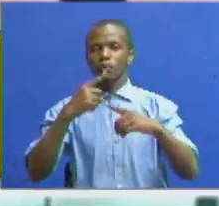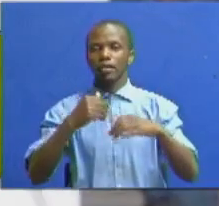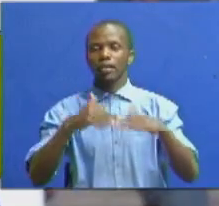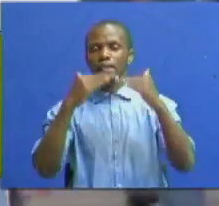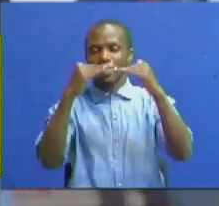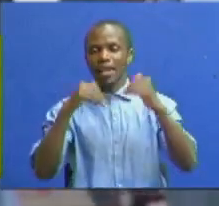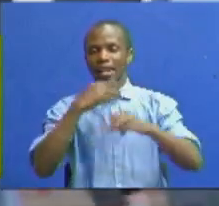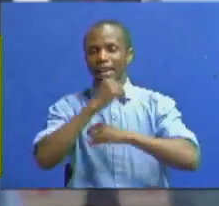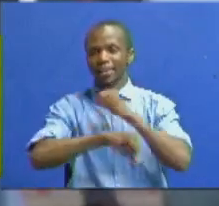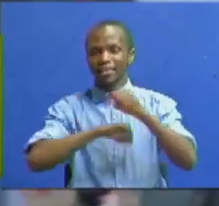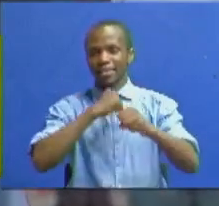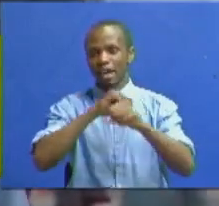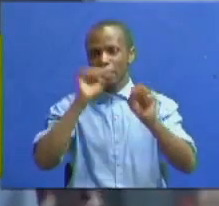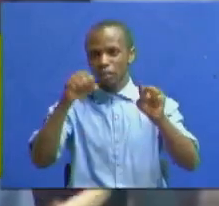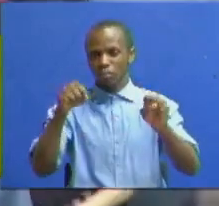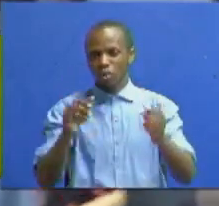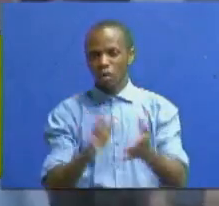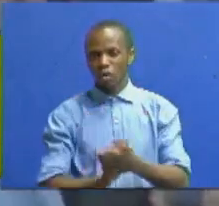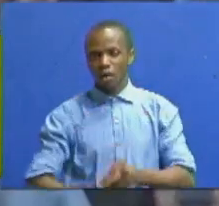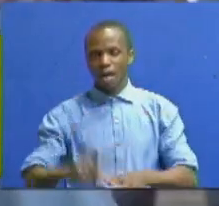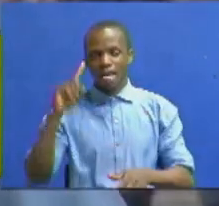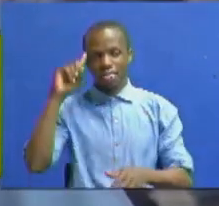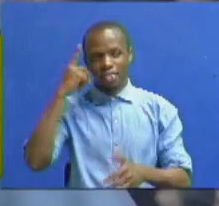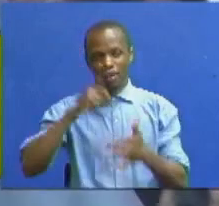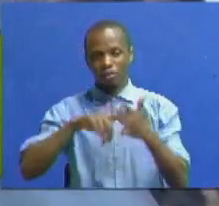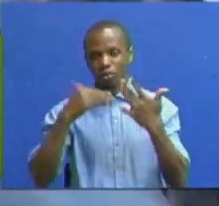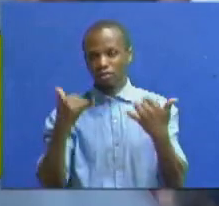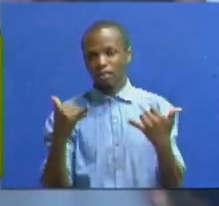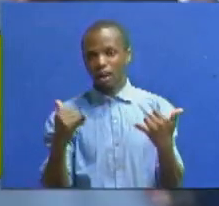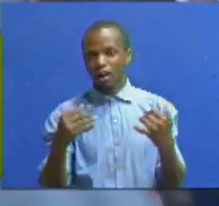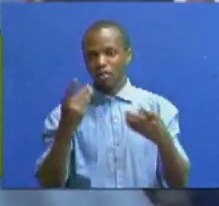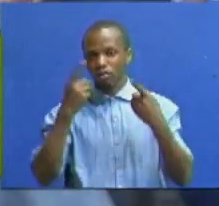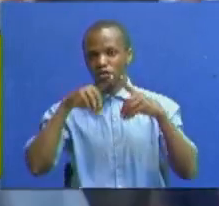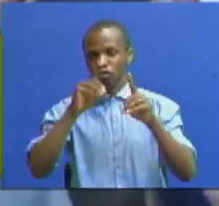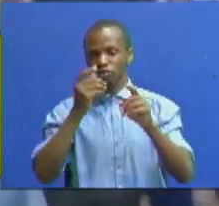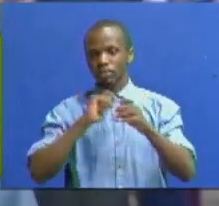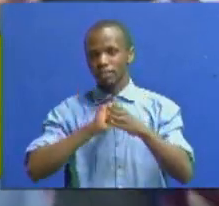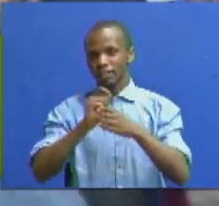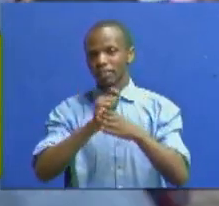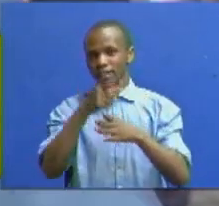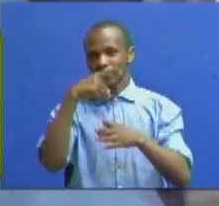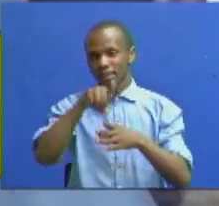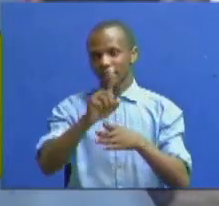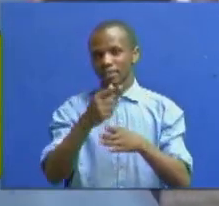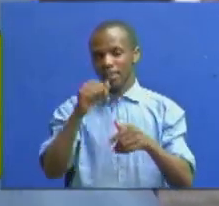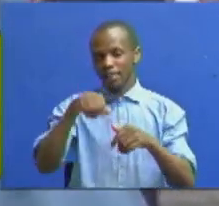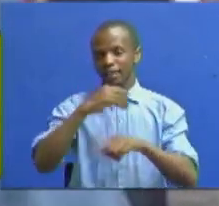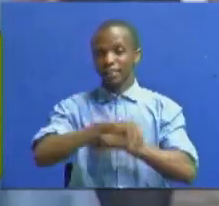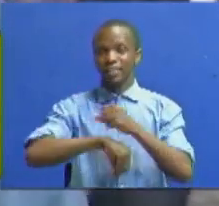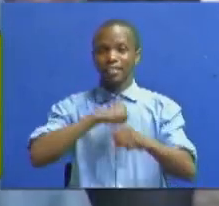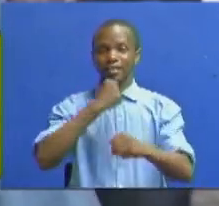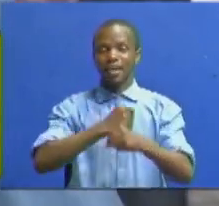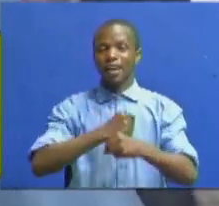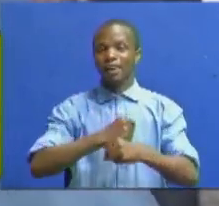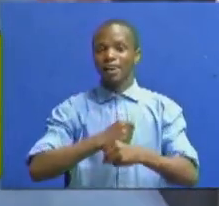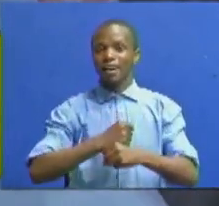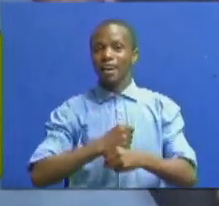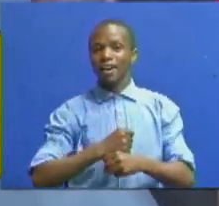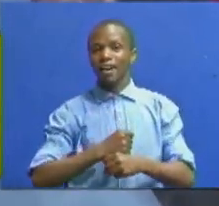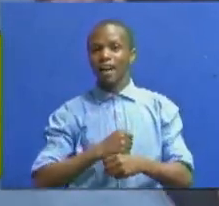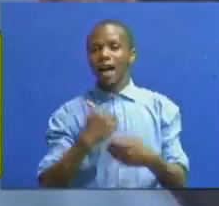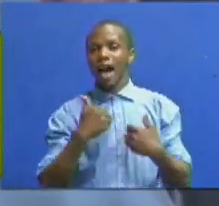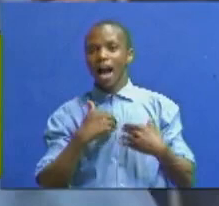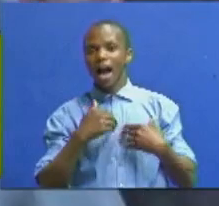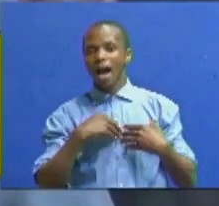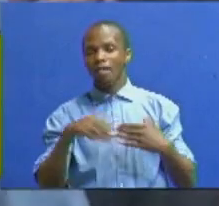years. I think during my training this year, I had a covenant